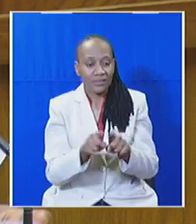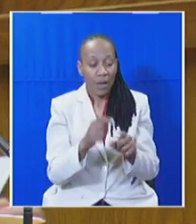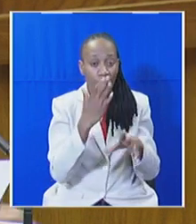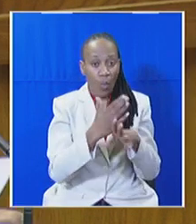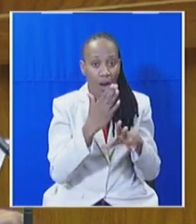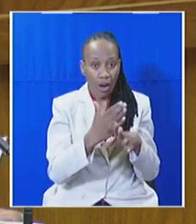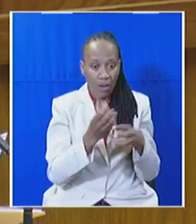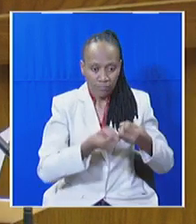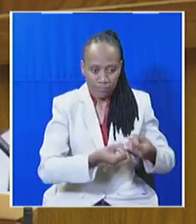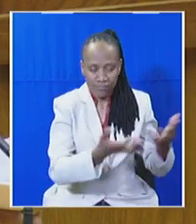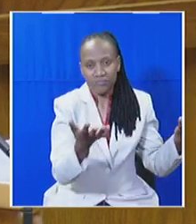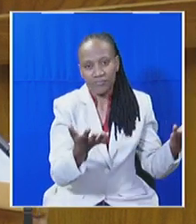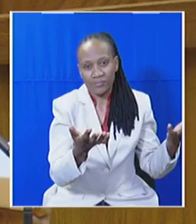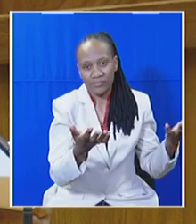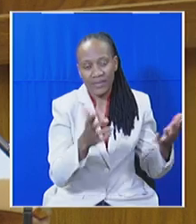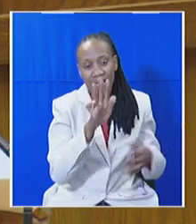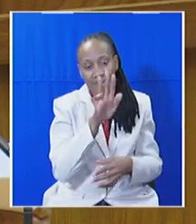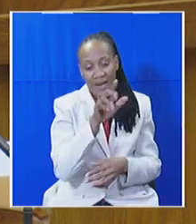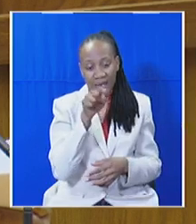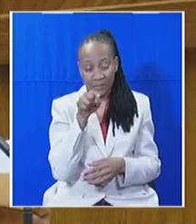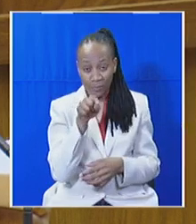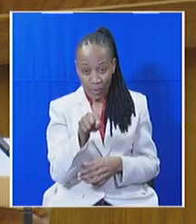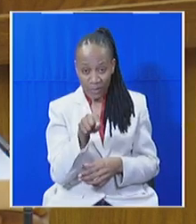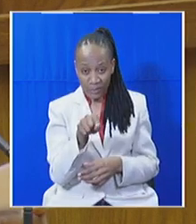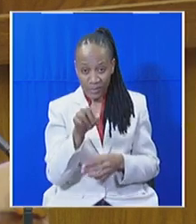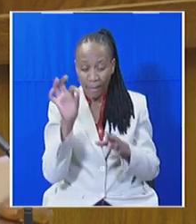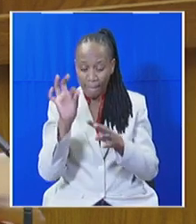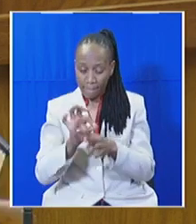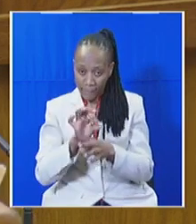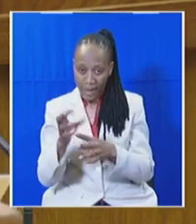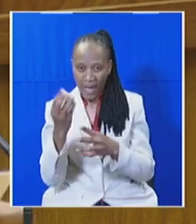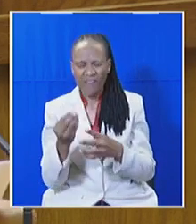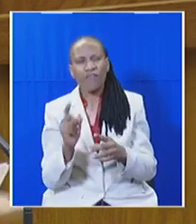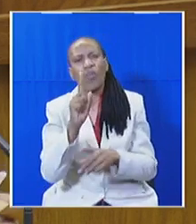jobs. The 9-point plan consists of the